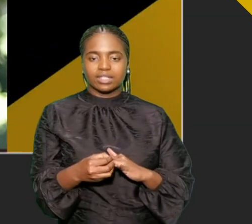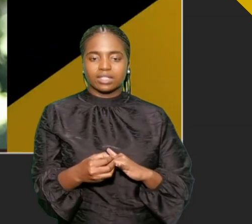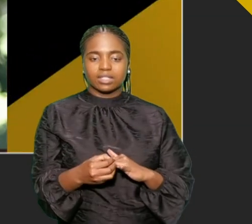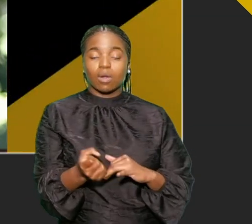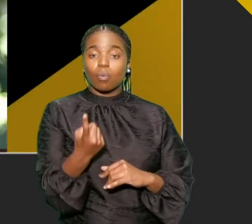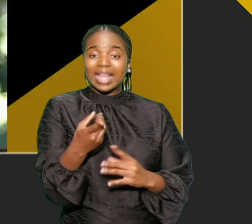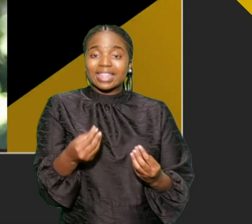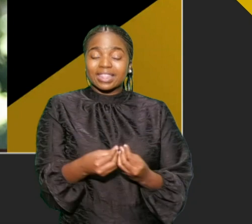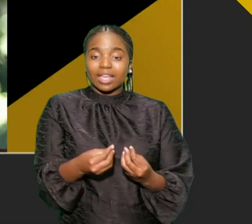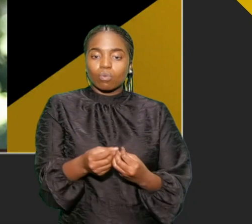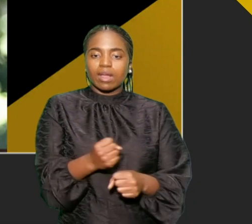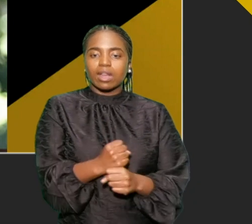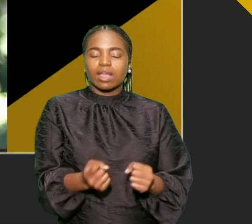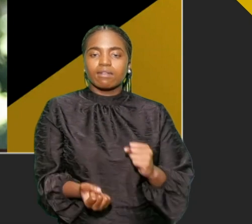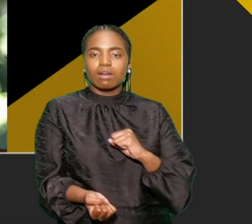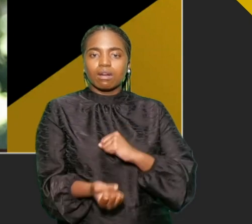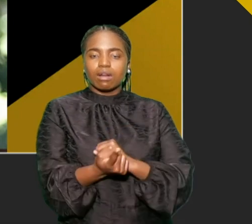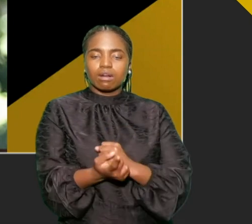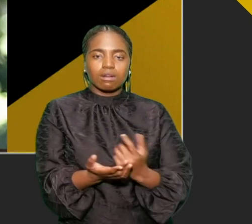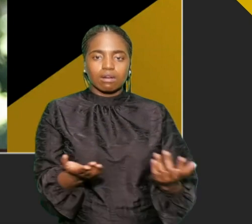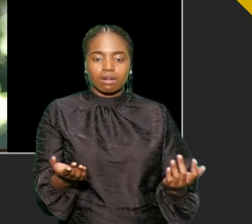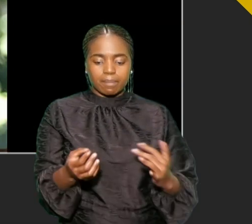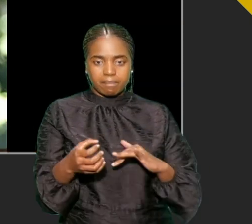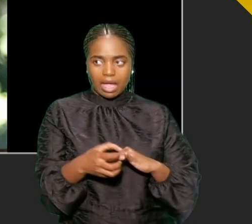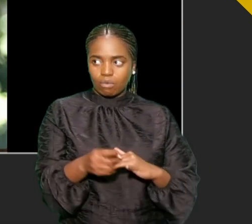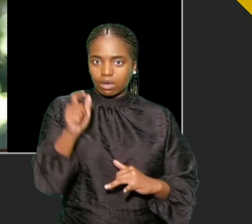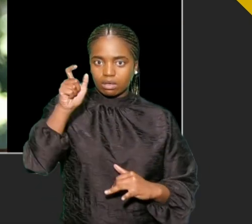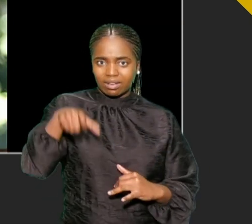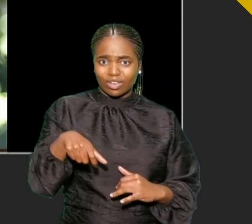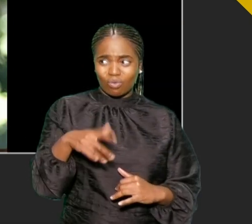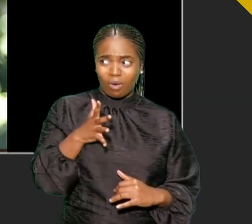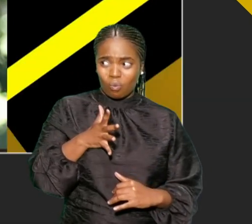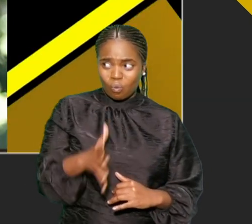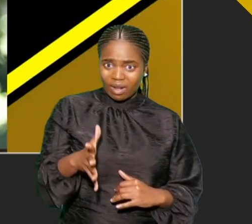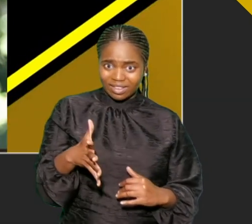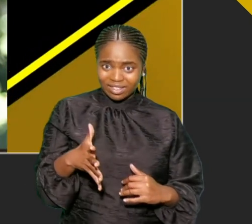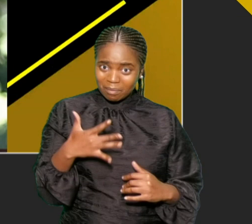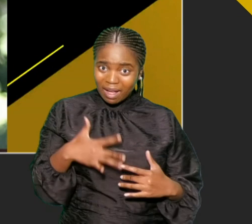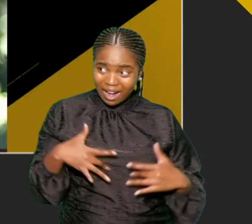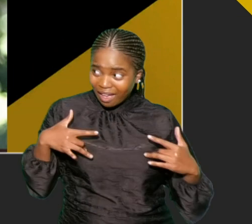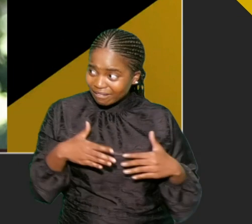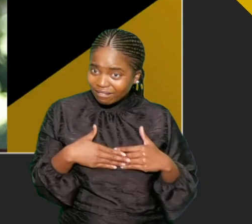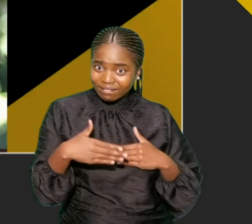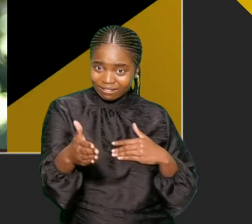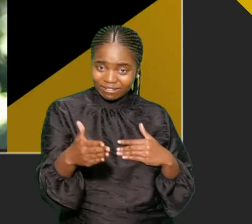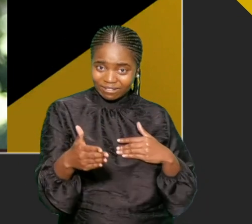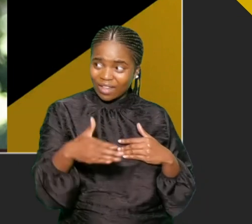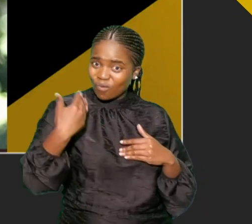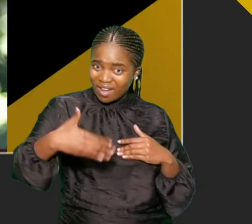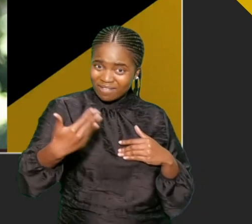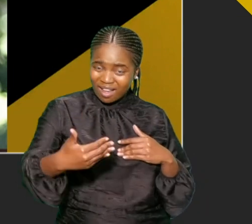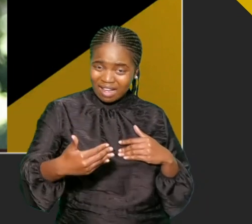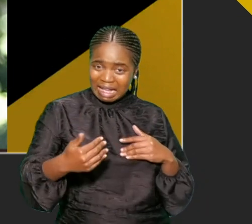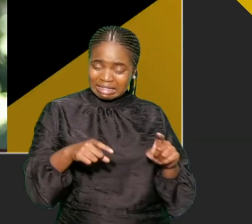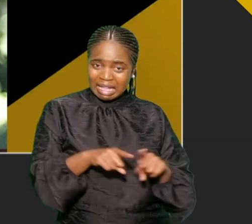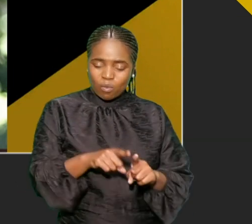was, really, now, second year, I'm married to this guy, do I want to live forever? Because now